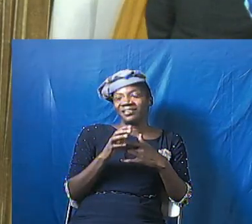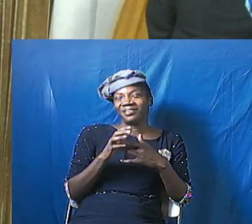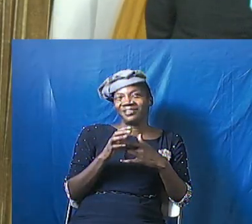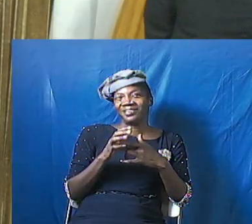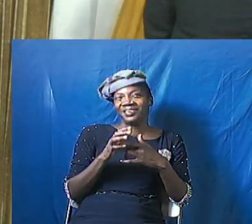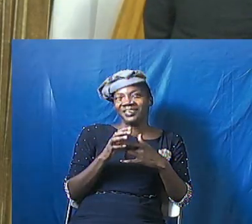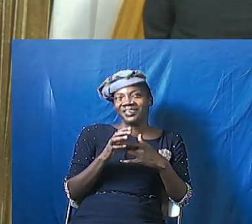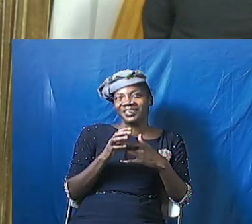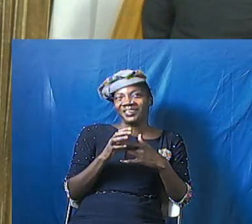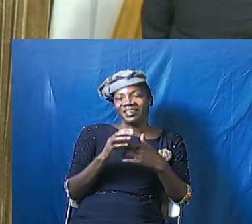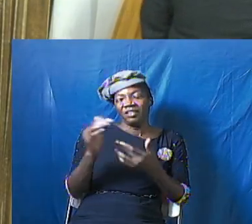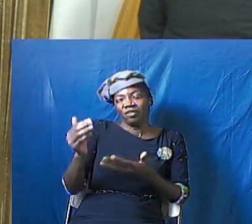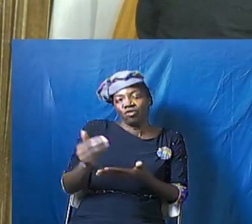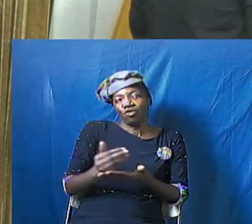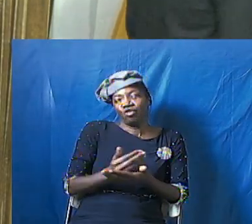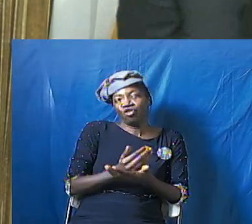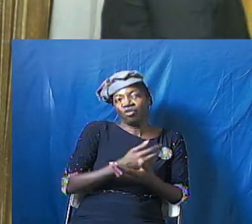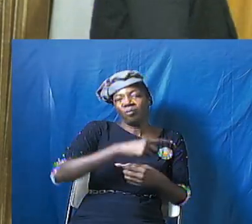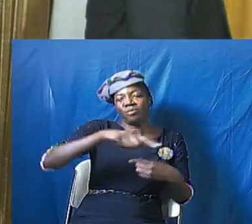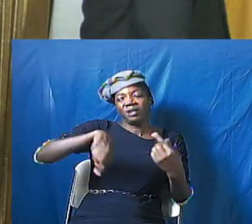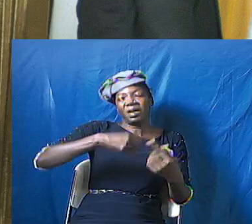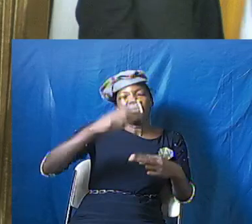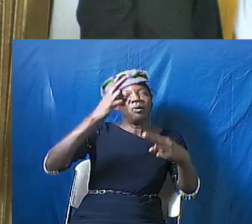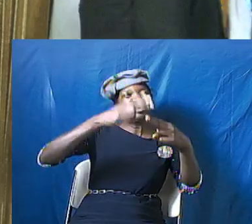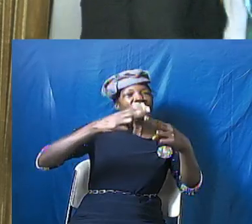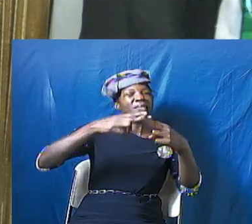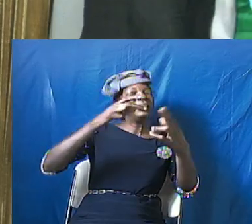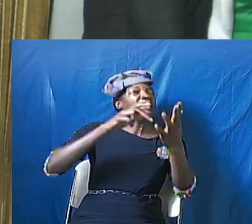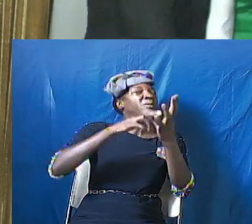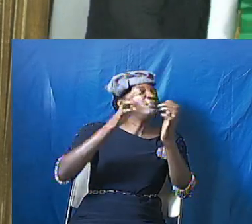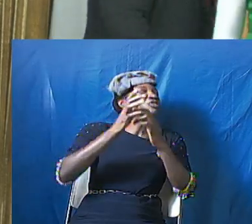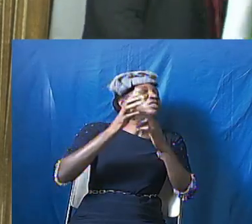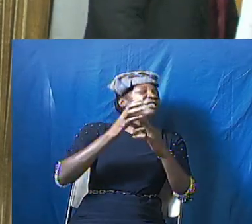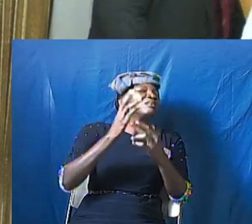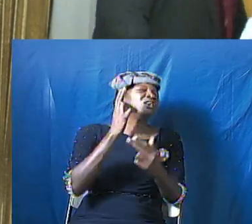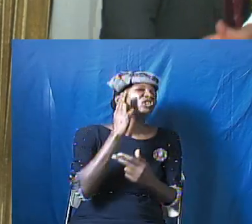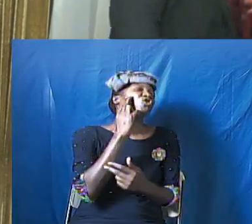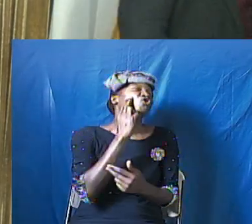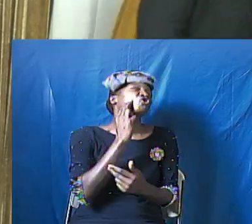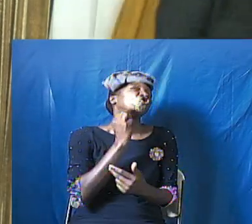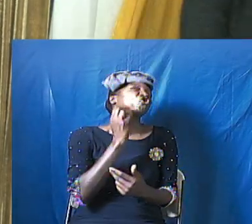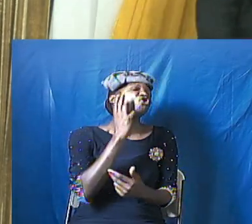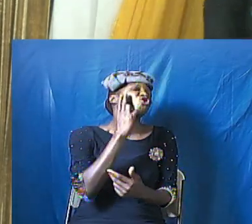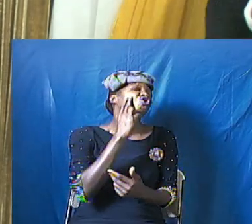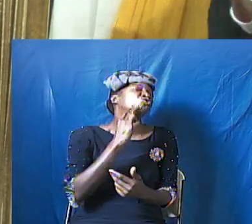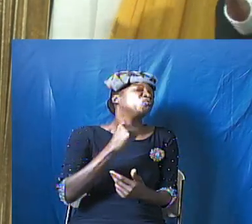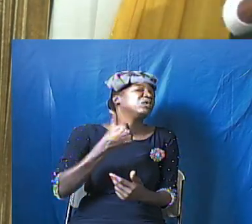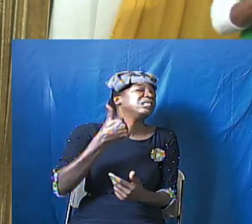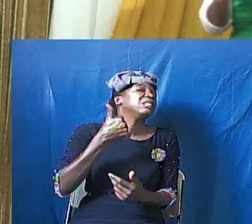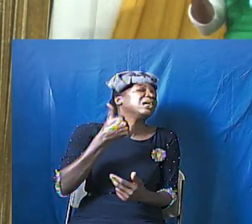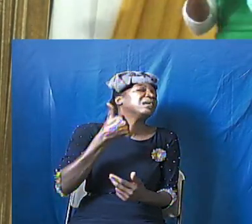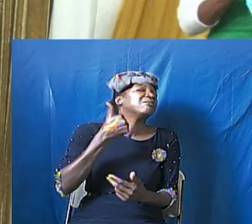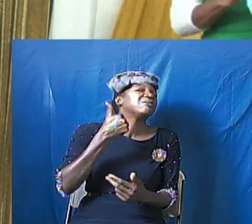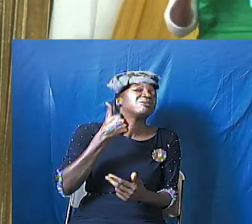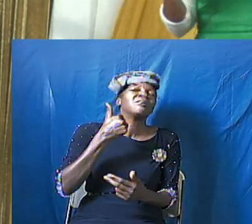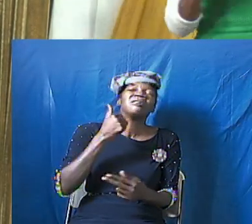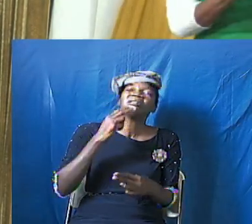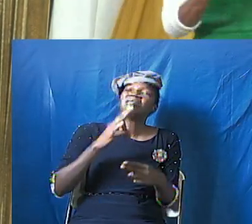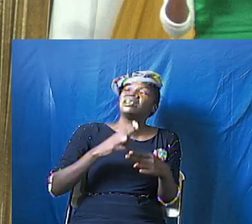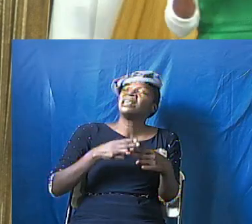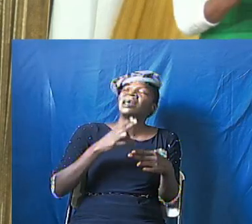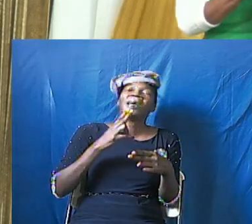There's something about that name, Jesus. It is the sweetest name.